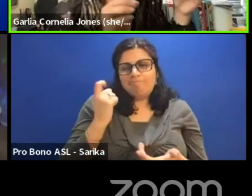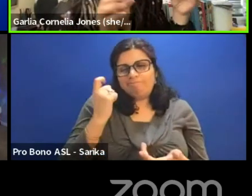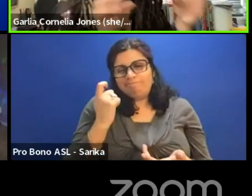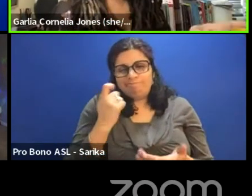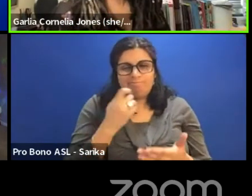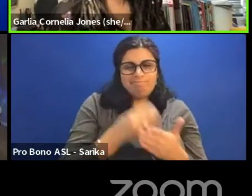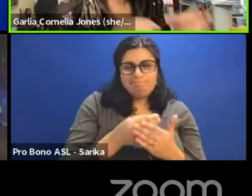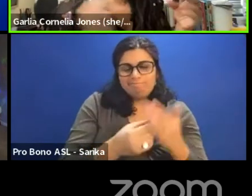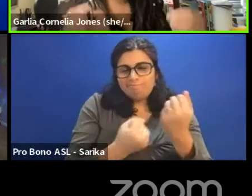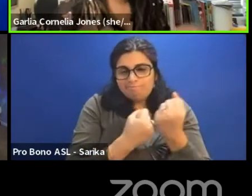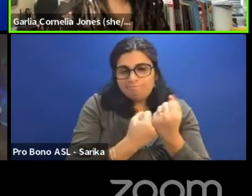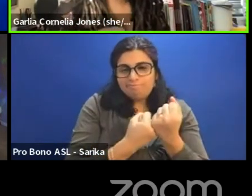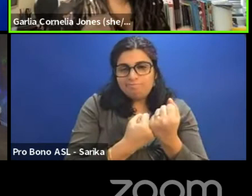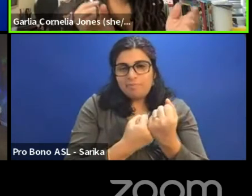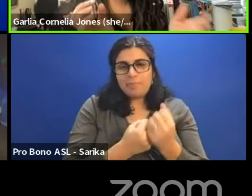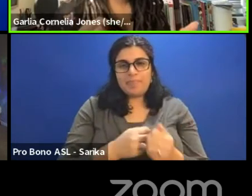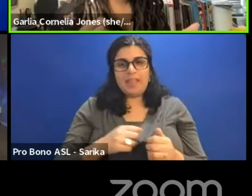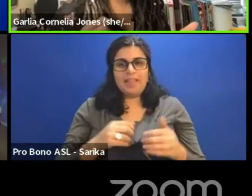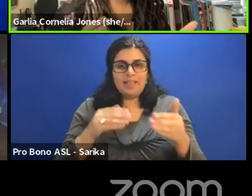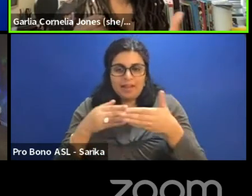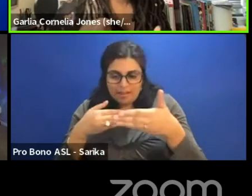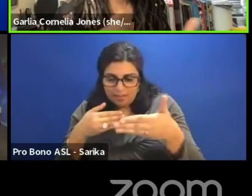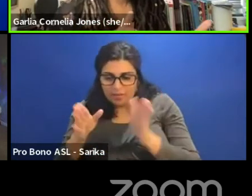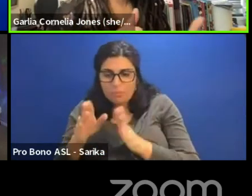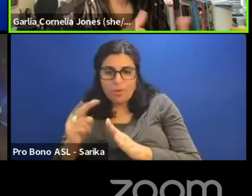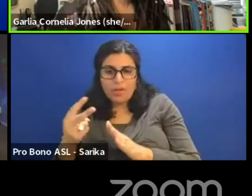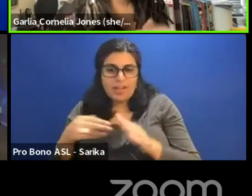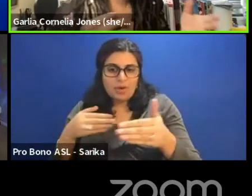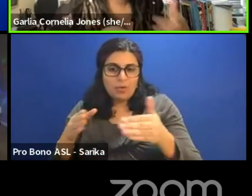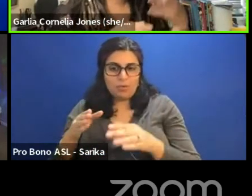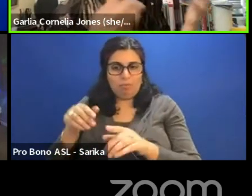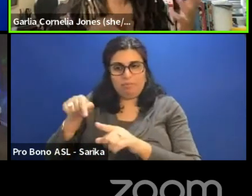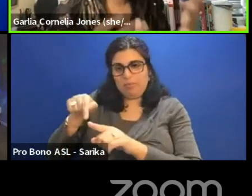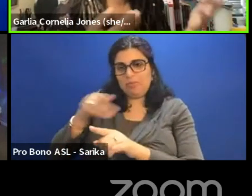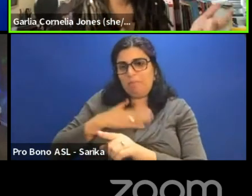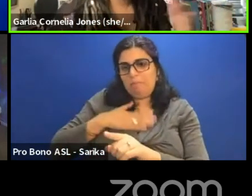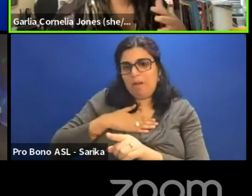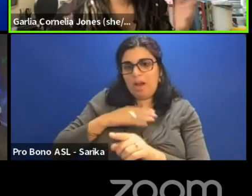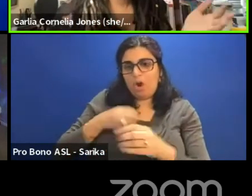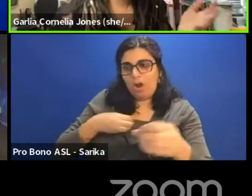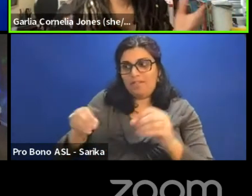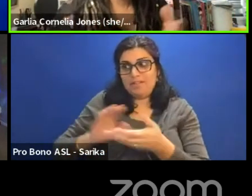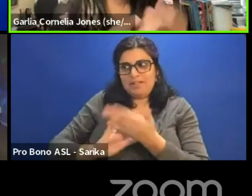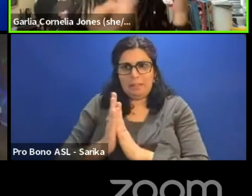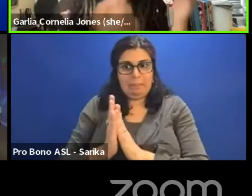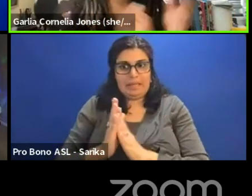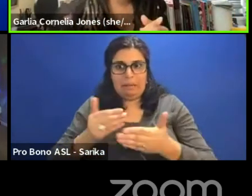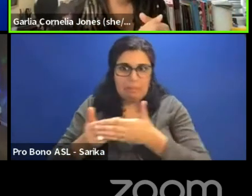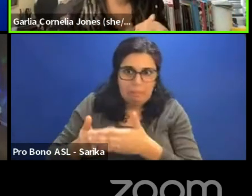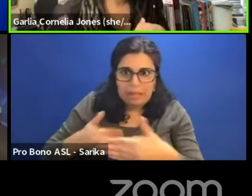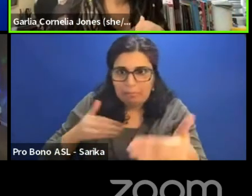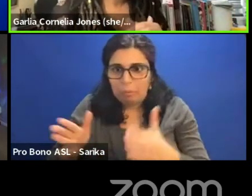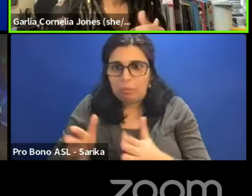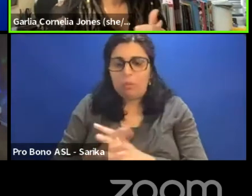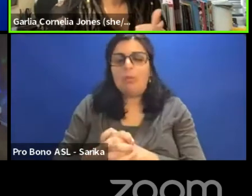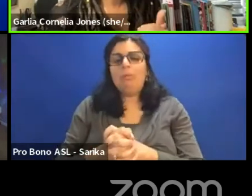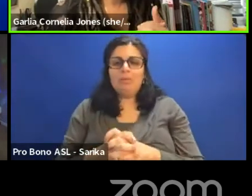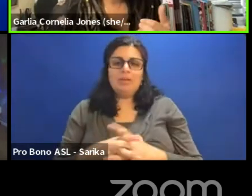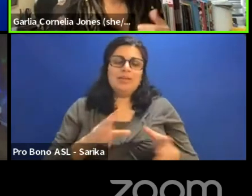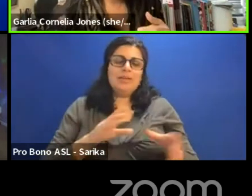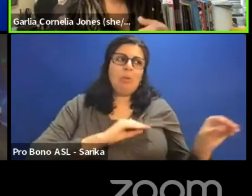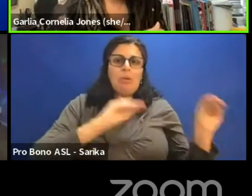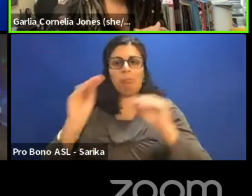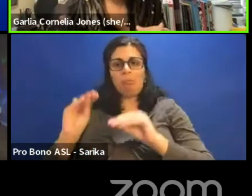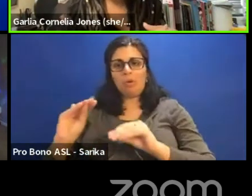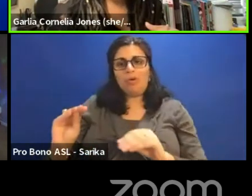there was a small second room, which had been my office, which turned into her room until we moved.